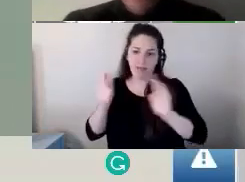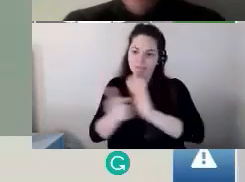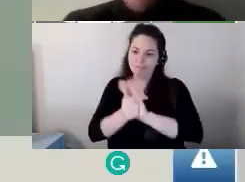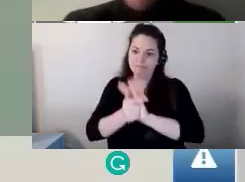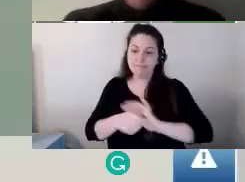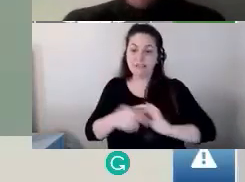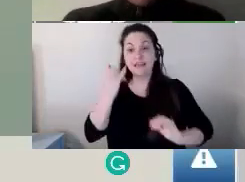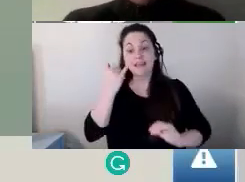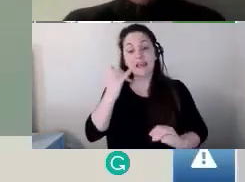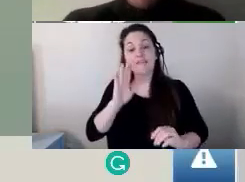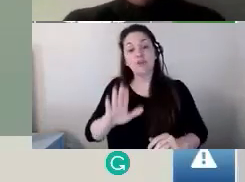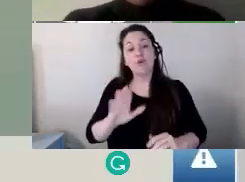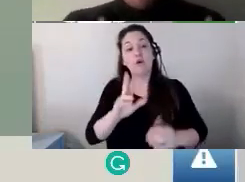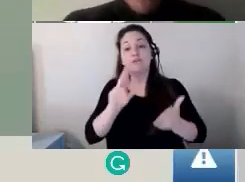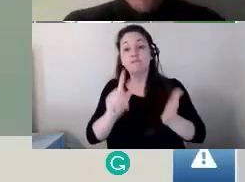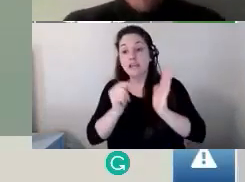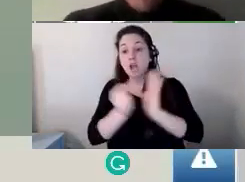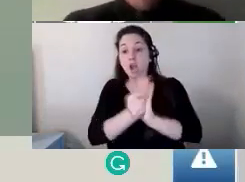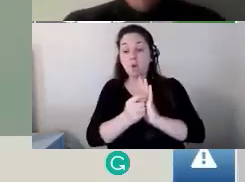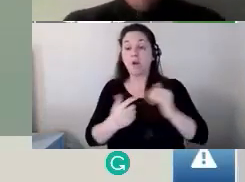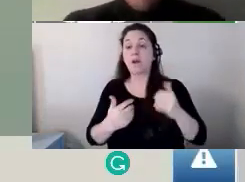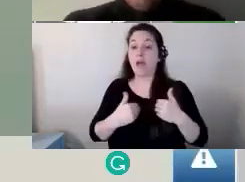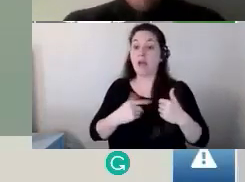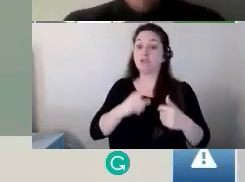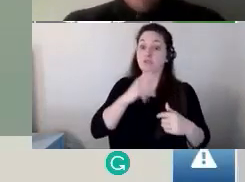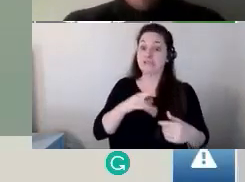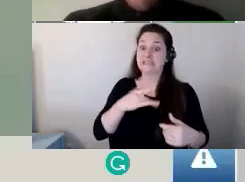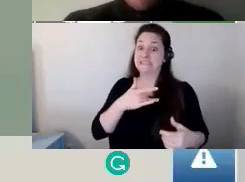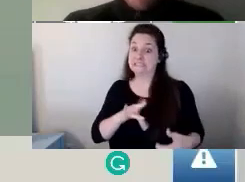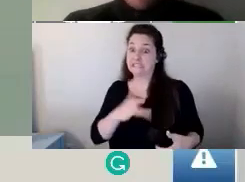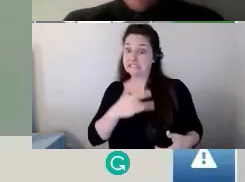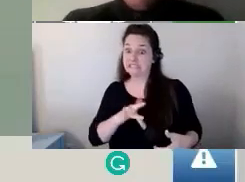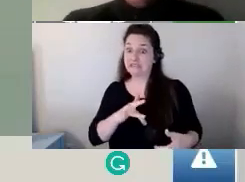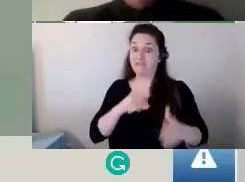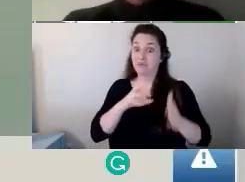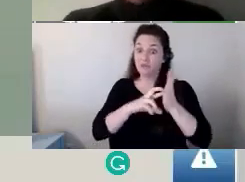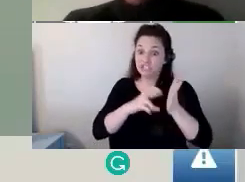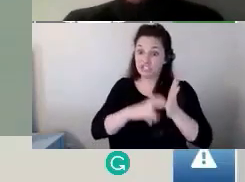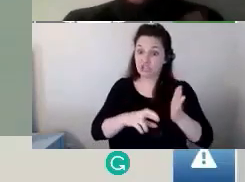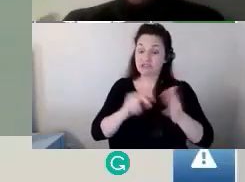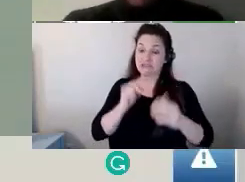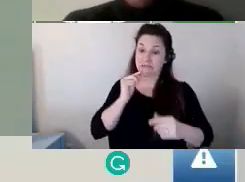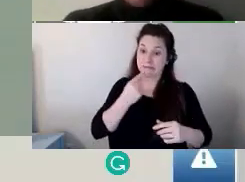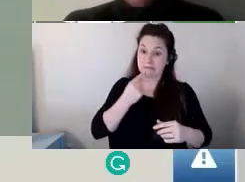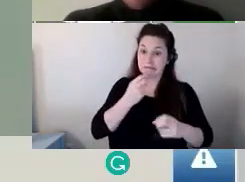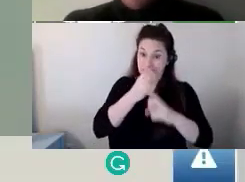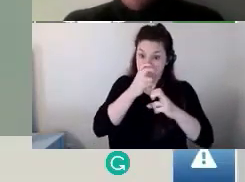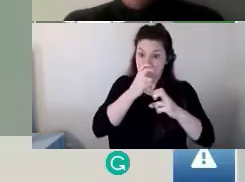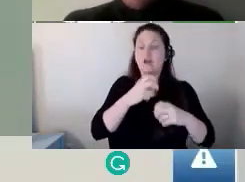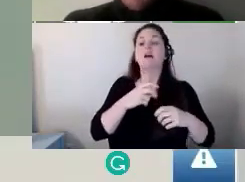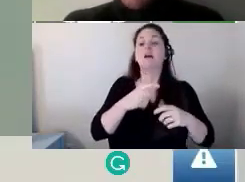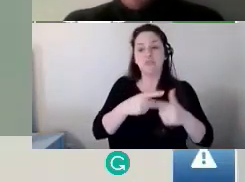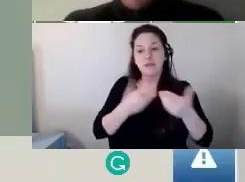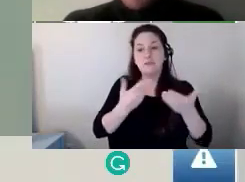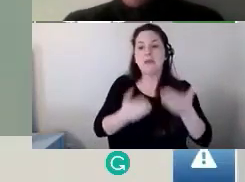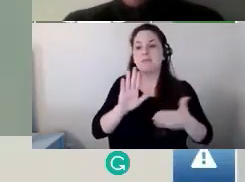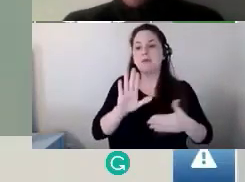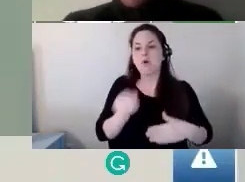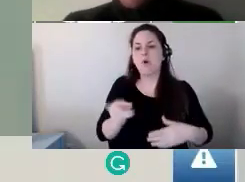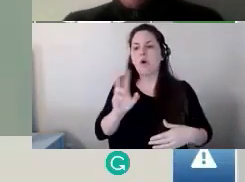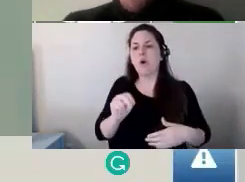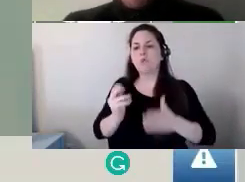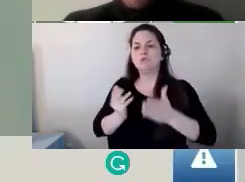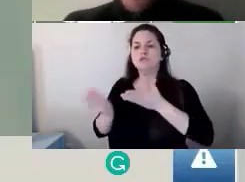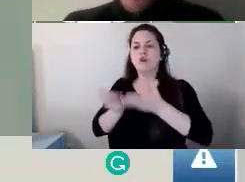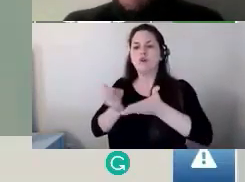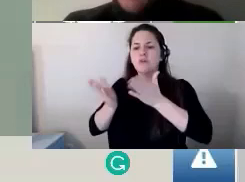video rather contains really sensitive and embargoed research, perhaps then host it on your own server and use